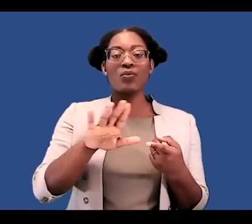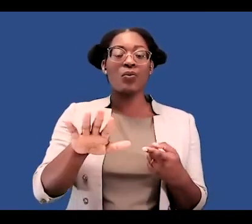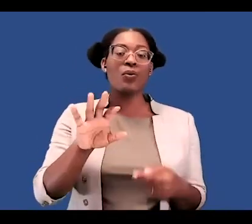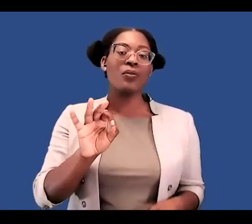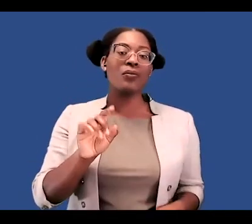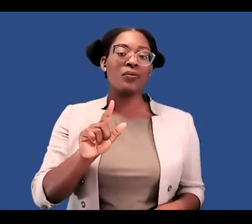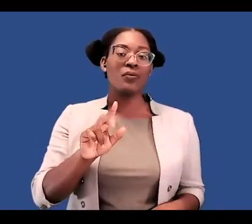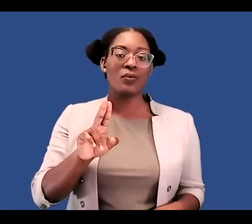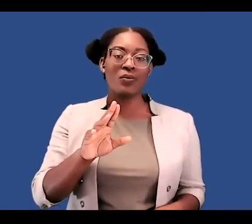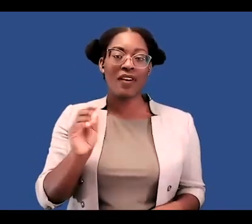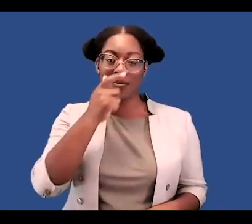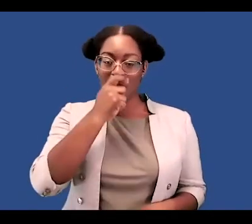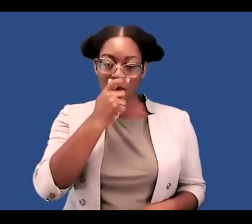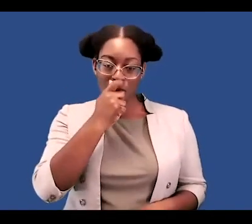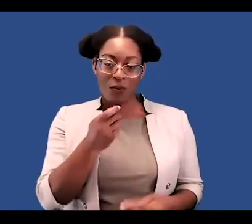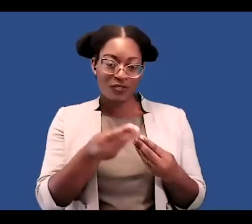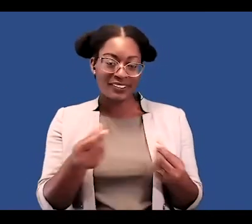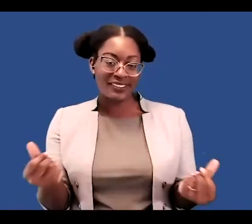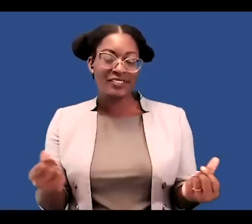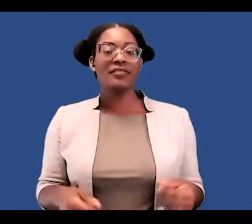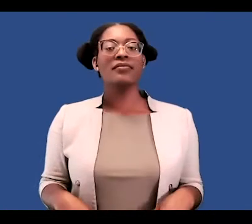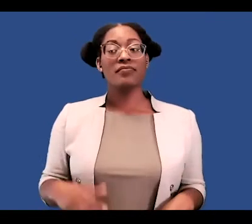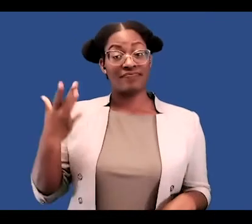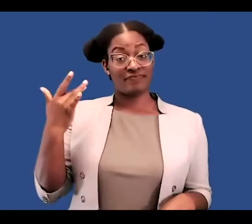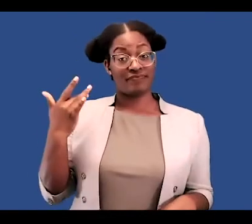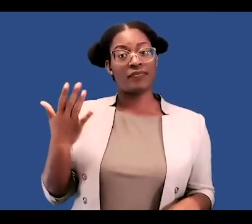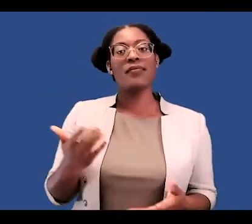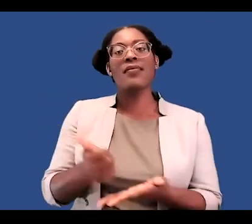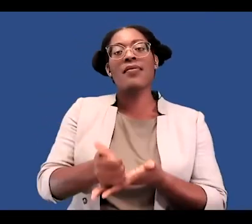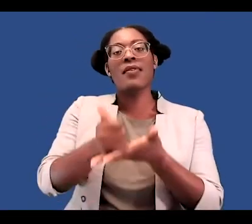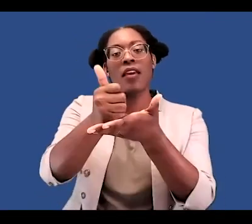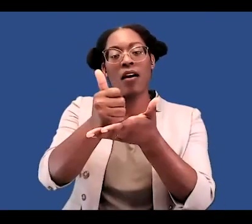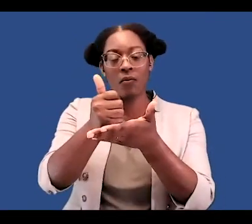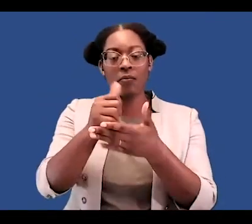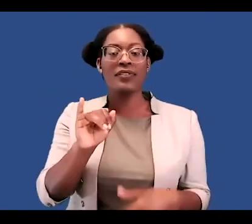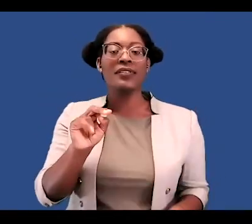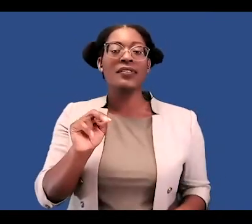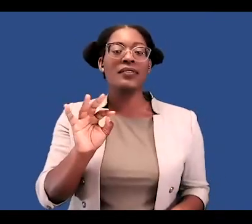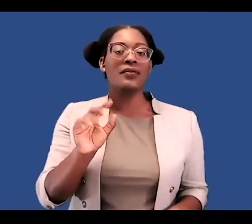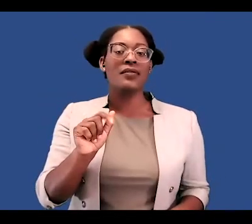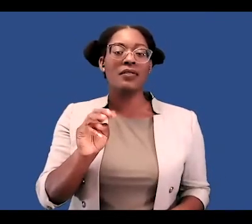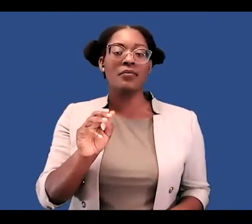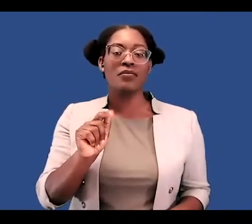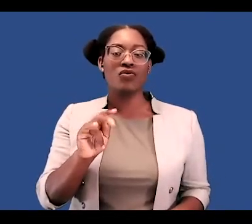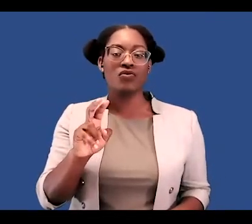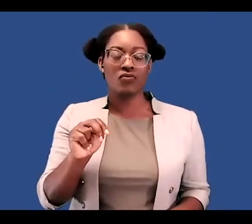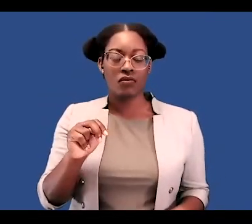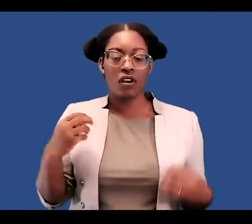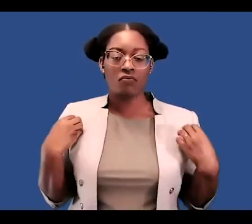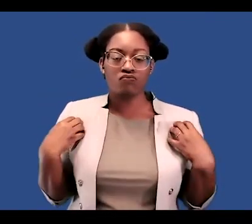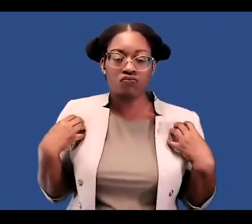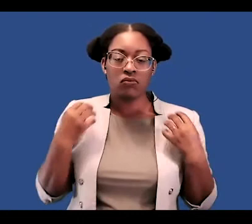de-stressor, helps keep inflammation down. So those are the fresh herbs. You can get fresh